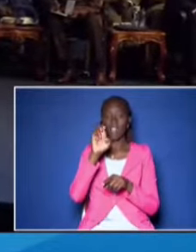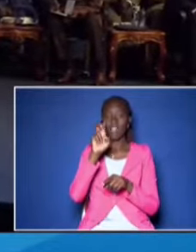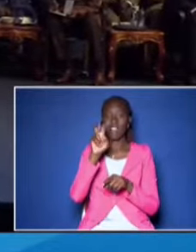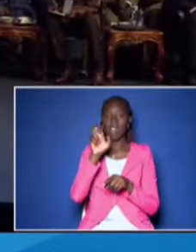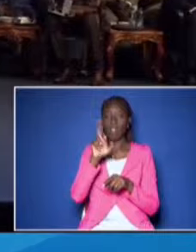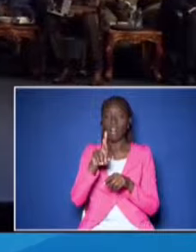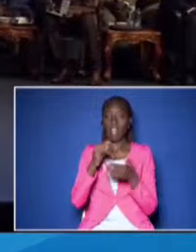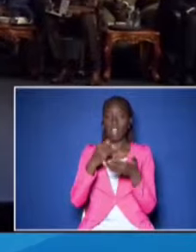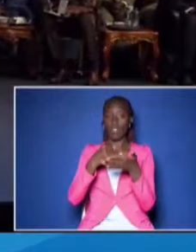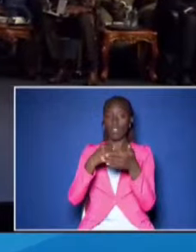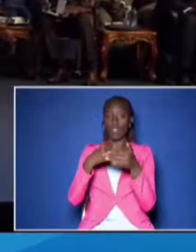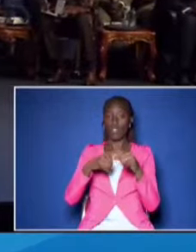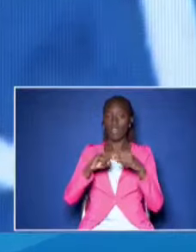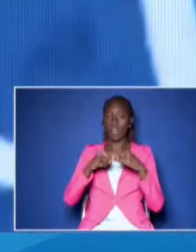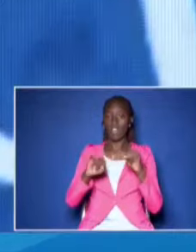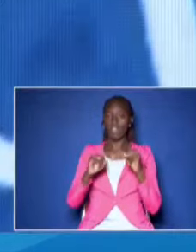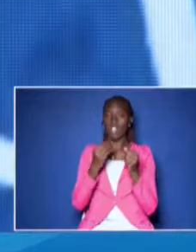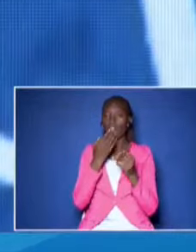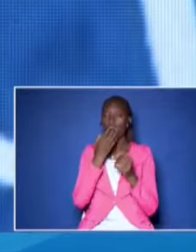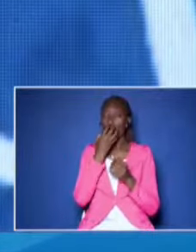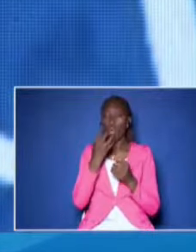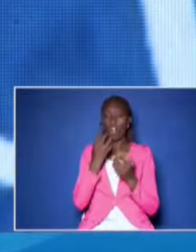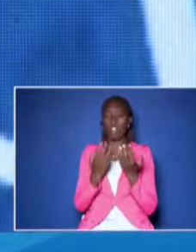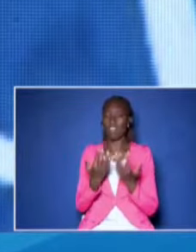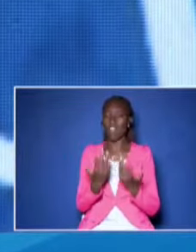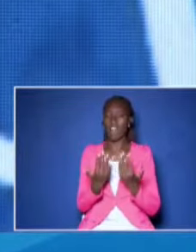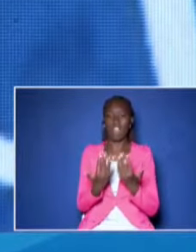Earth purified seven